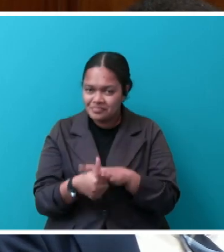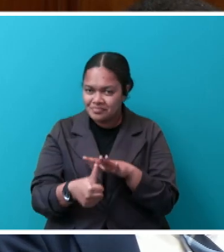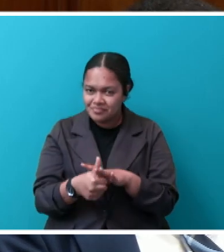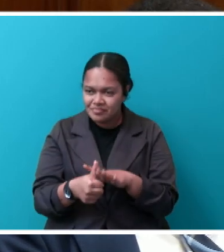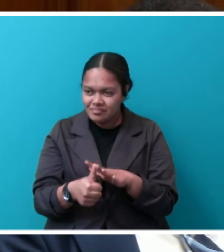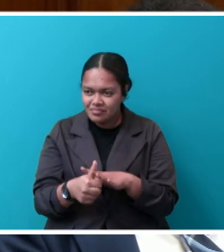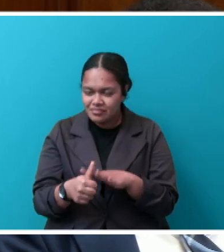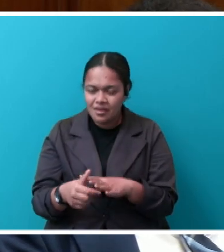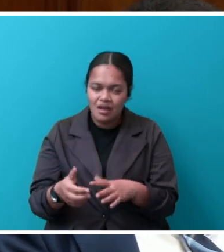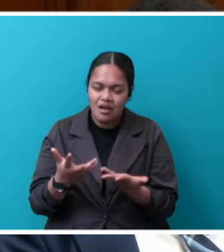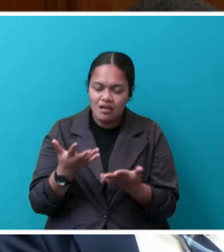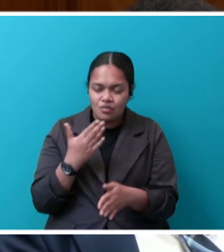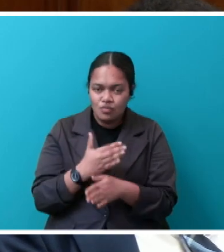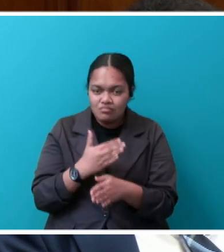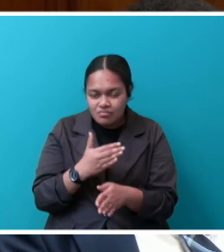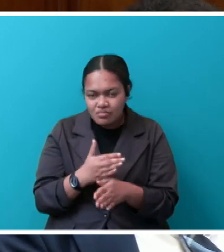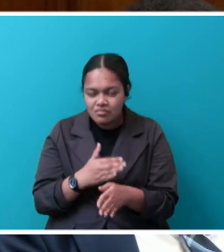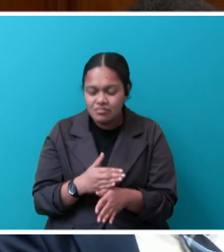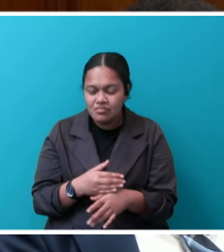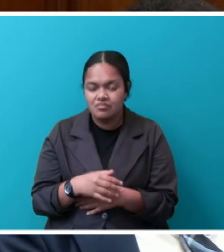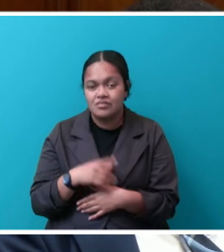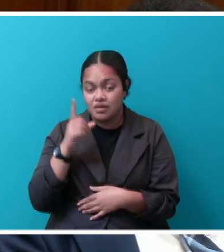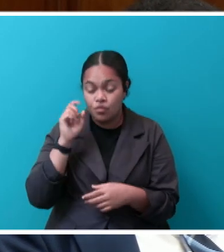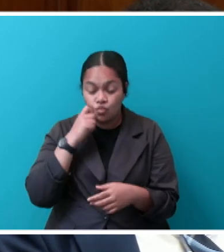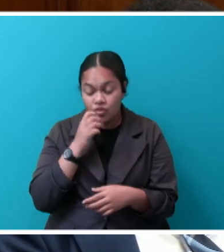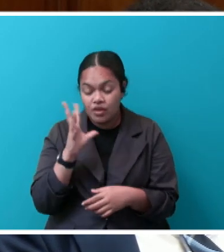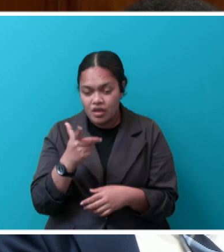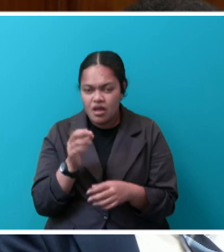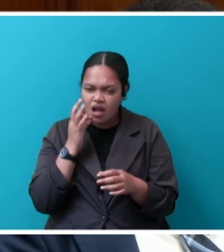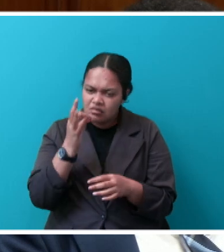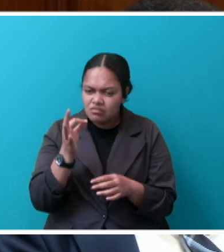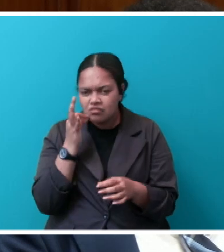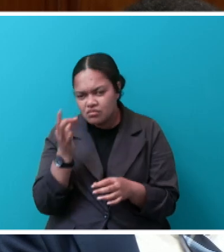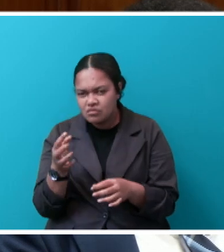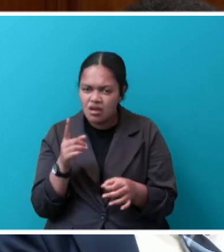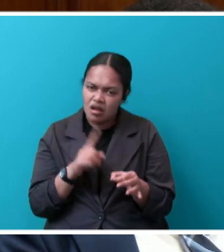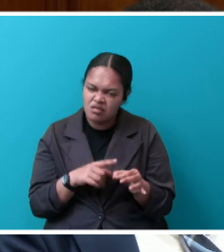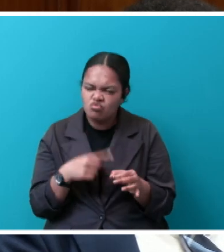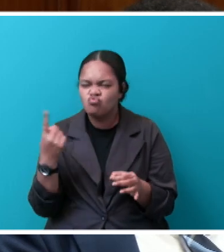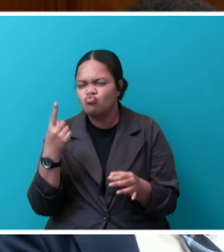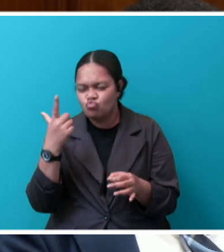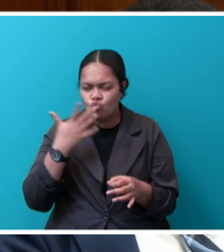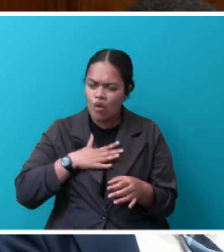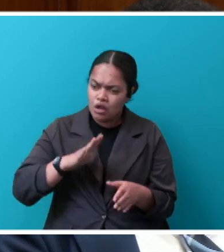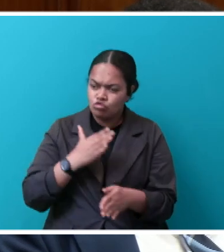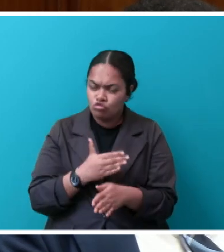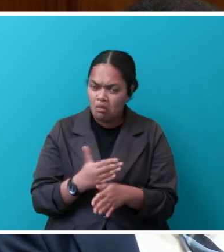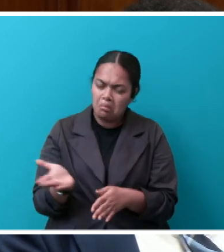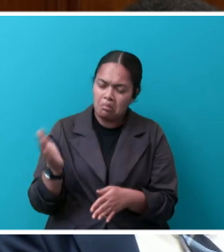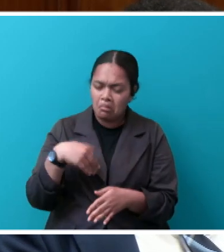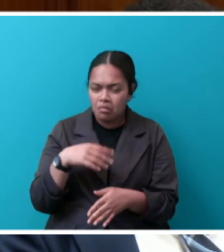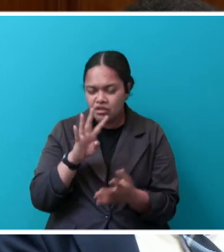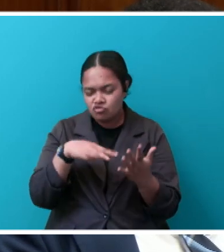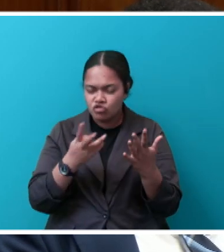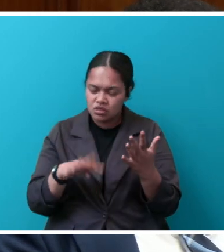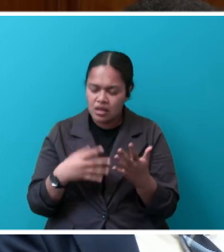who will be present there and then see who matches what, and hopefully a number